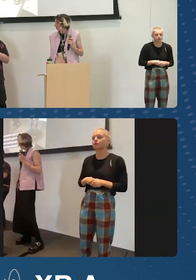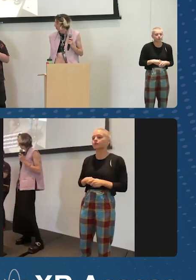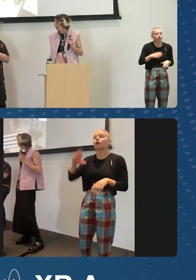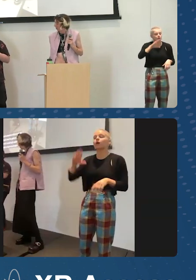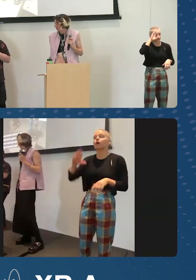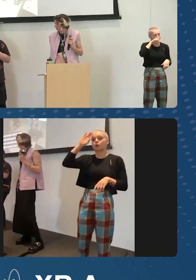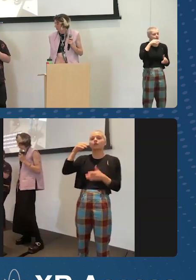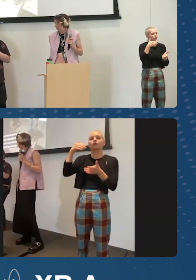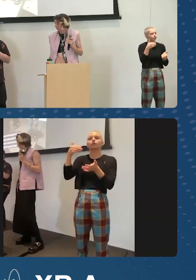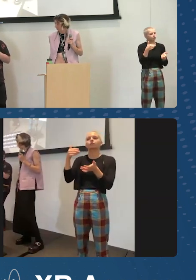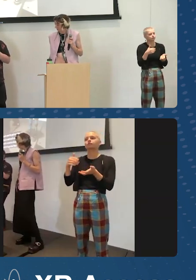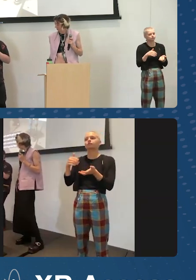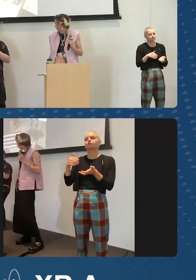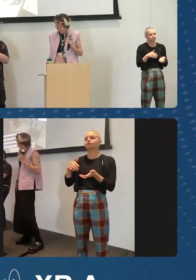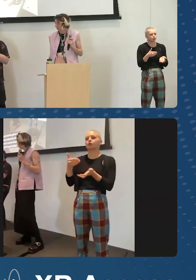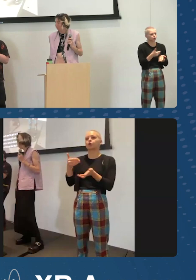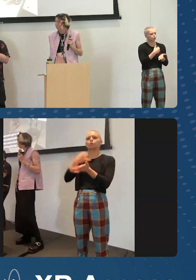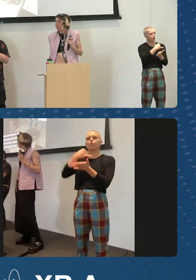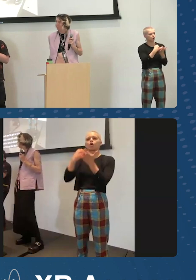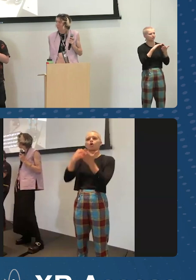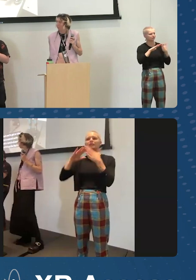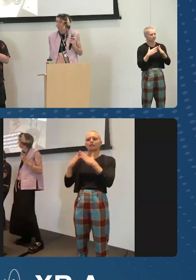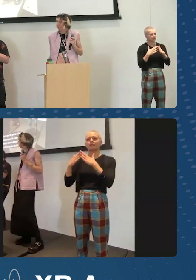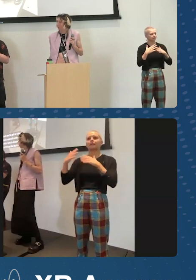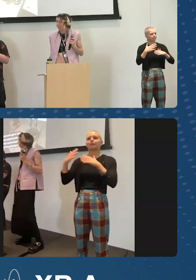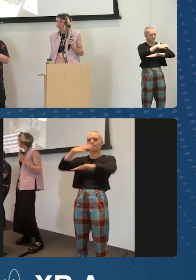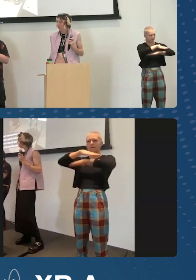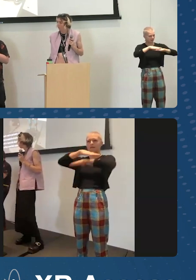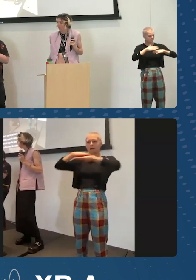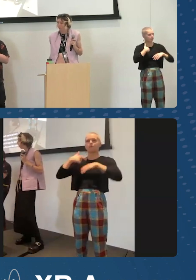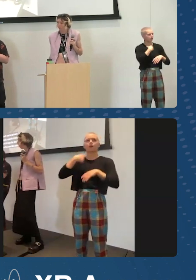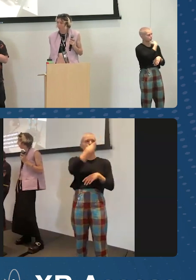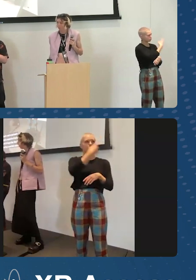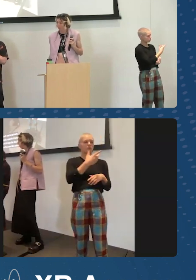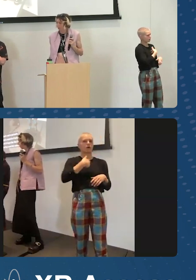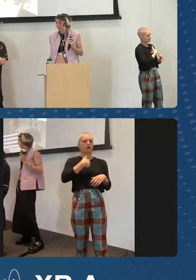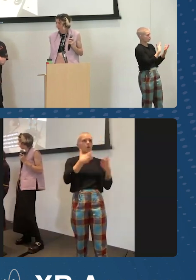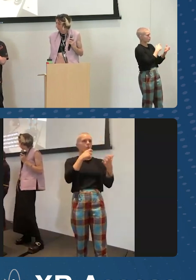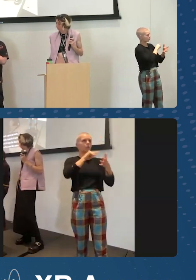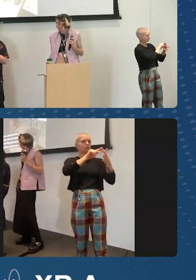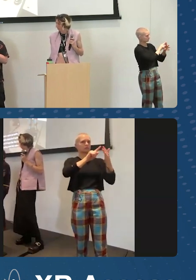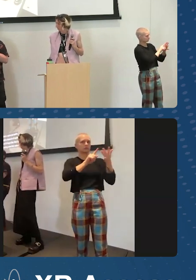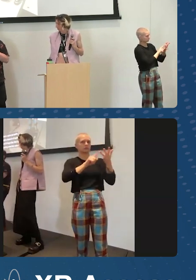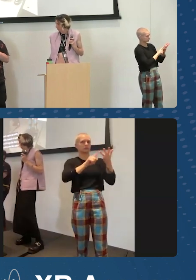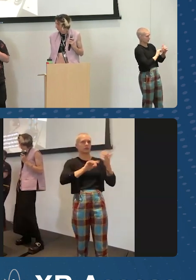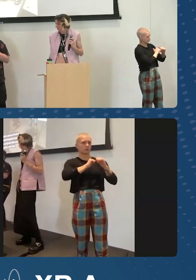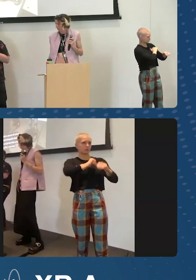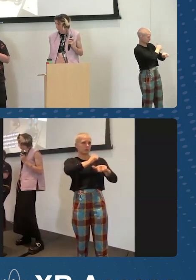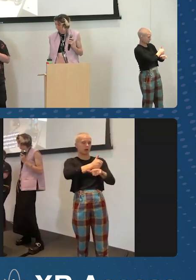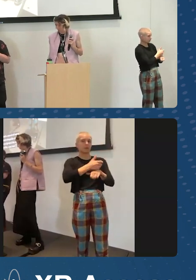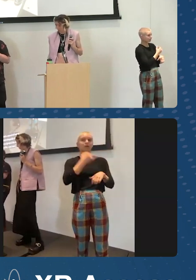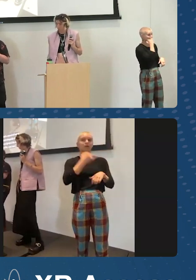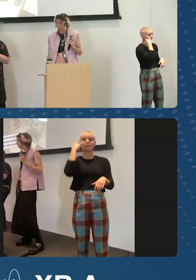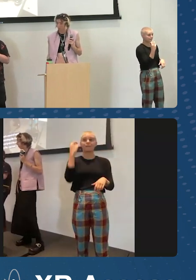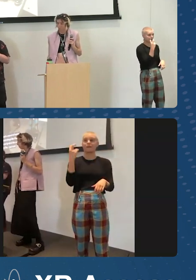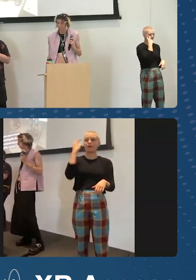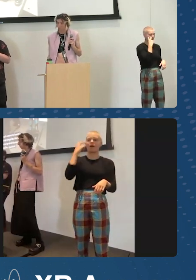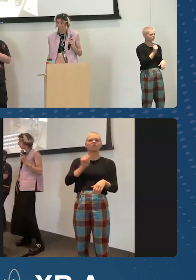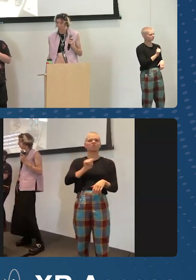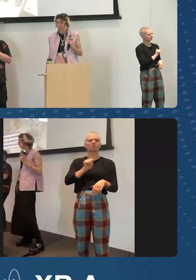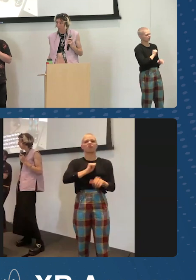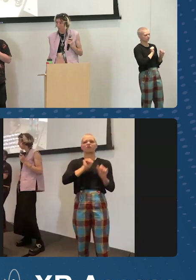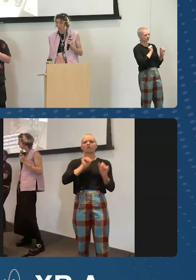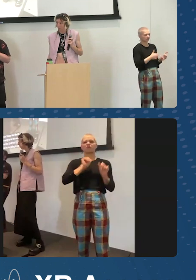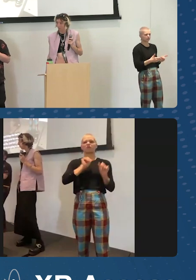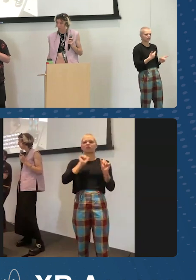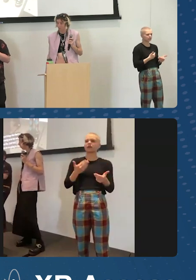told Sammie, like, we're gonna do this. And then a you know, blind person like myself can just do this autonomously, right? I don't need to